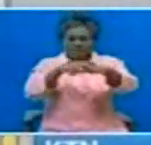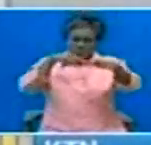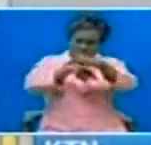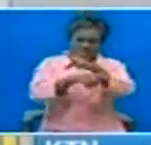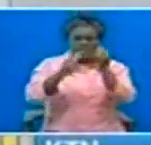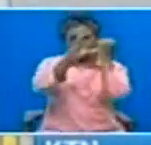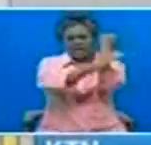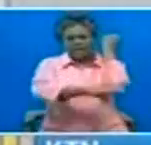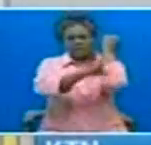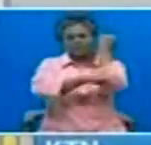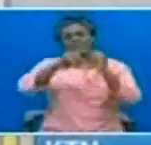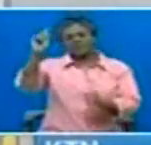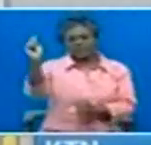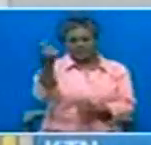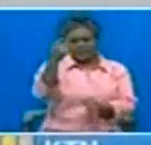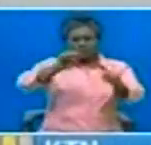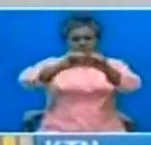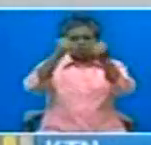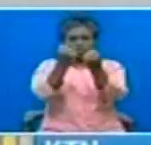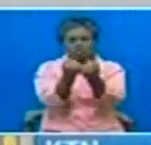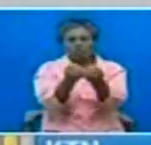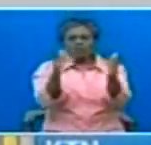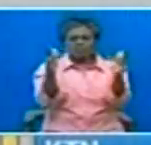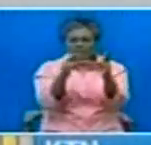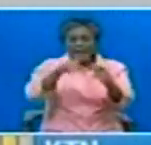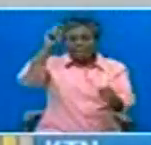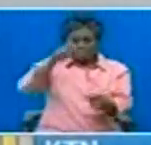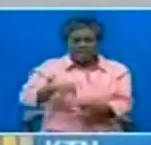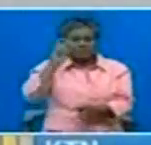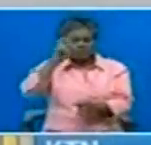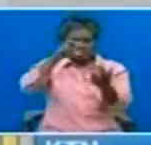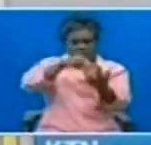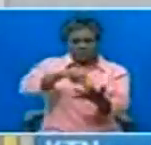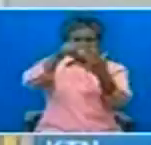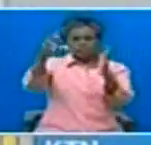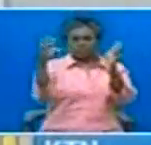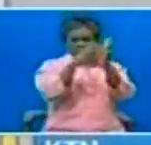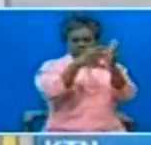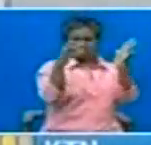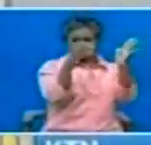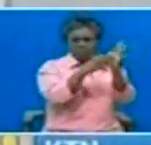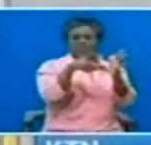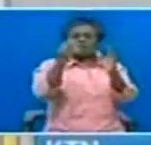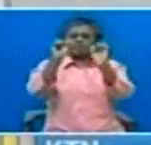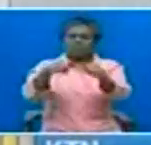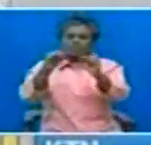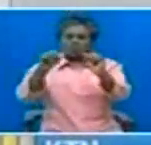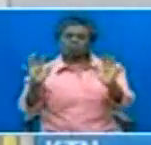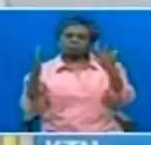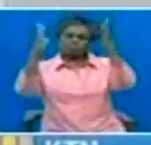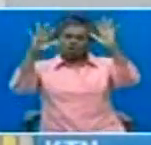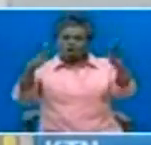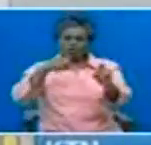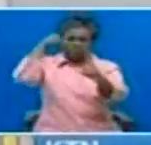country. Kenyans on social media should also be on the lookout, especially those who post updates that praise, advocate,